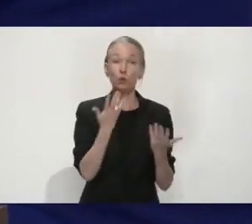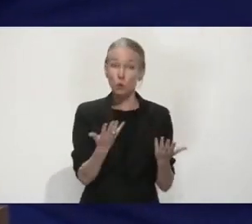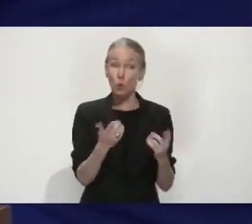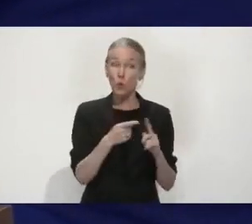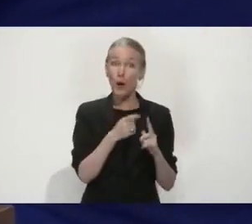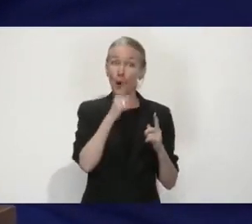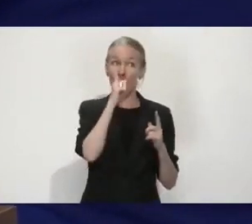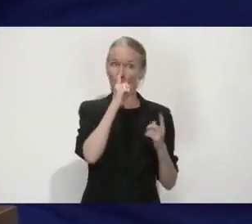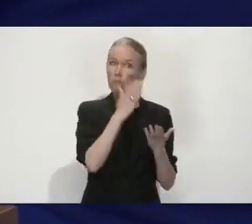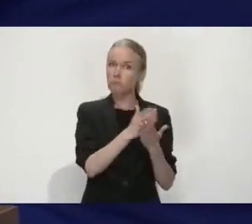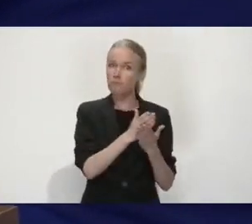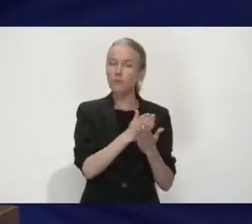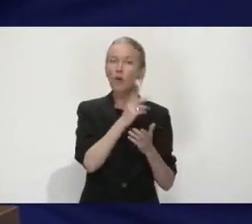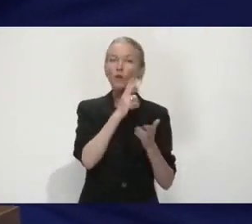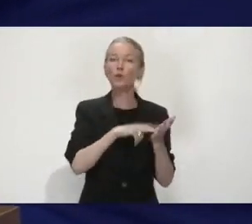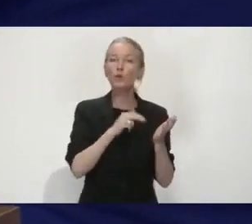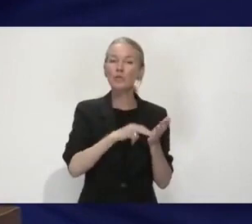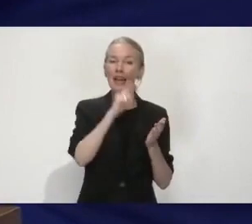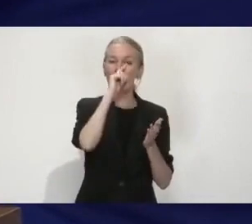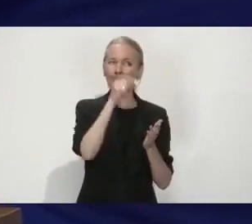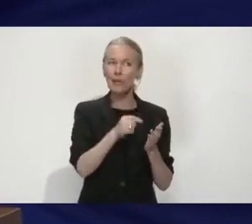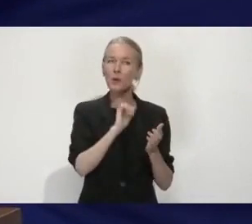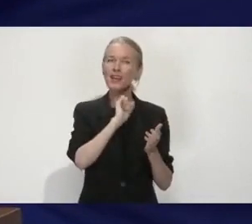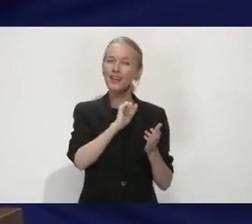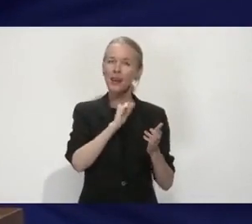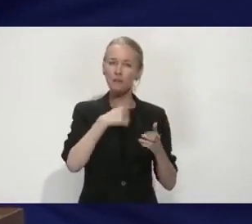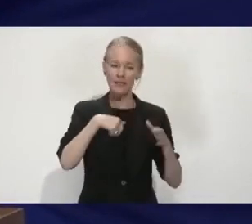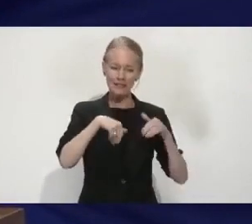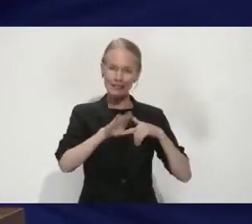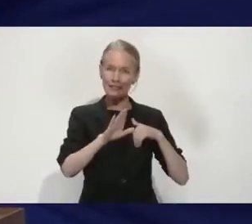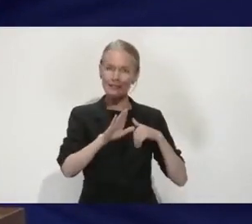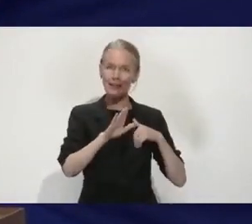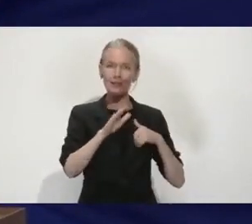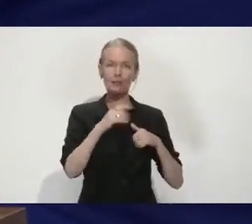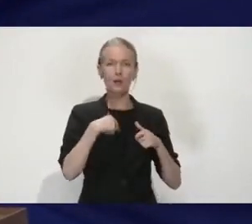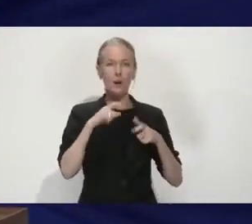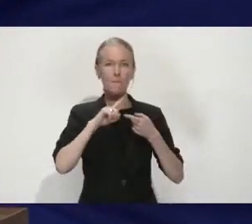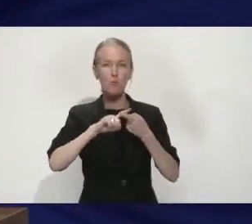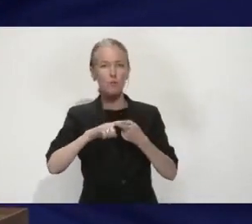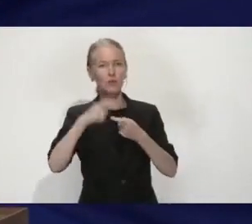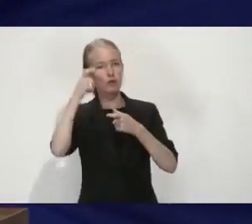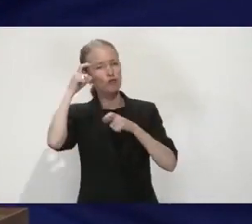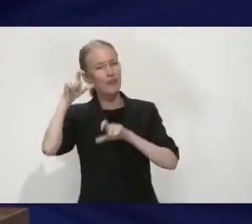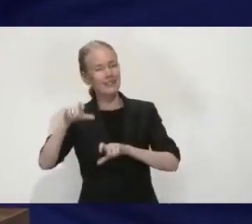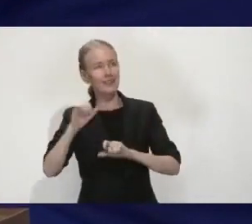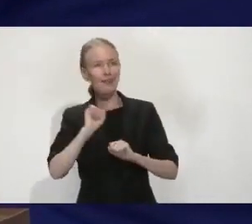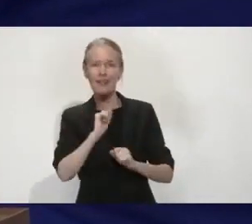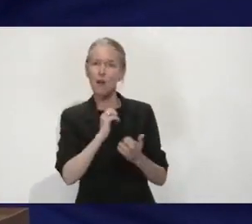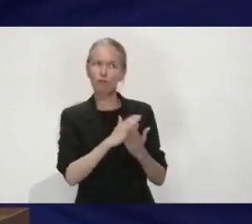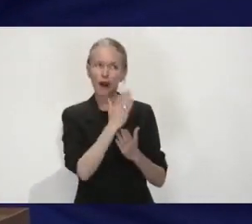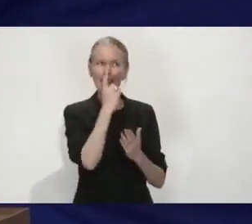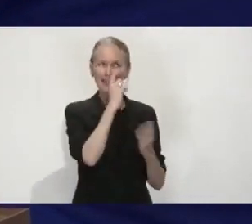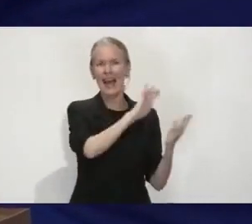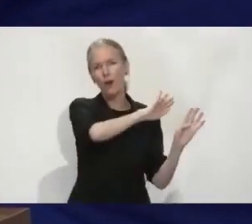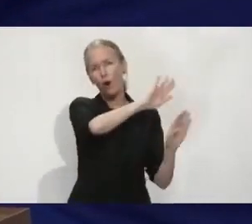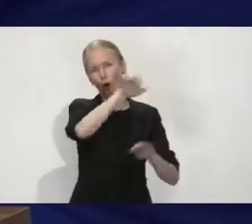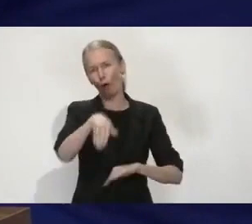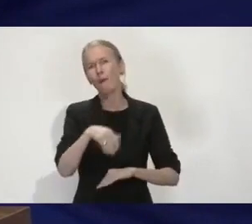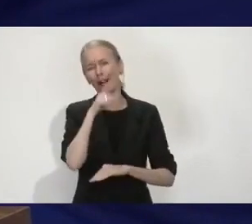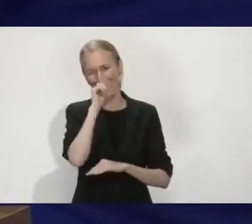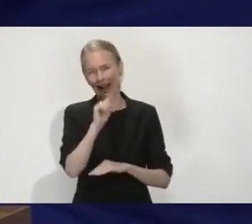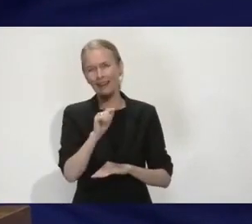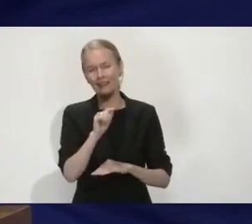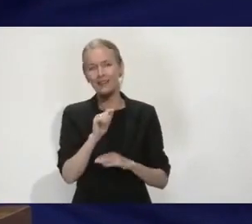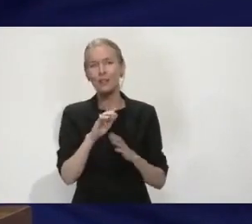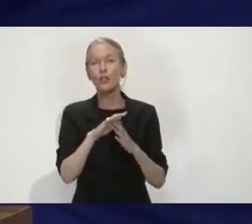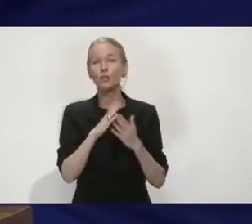country can't be precluded. We didn't want to make payment up front the only way you could come back, because we do have to have a way to manage the